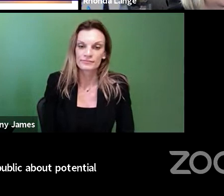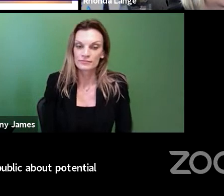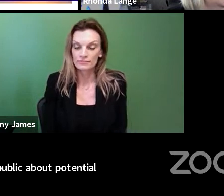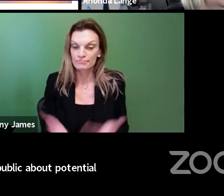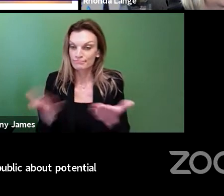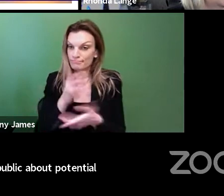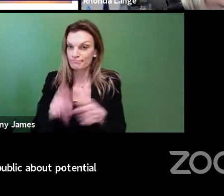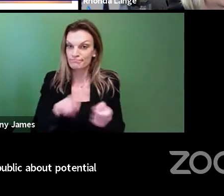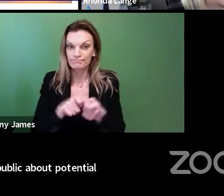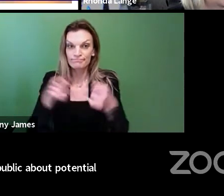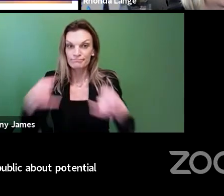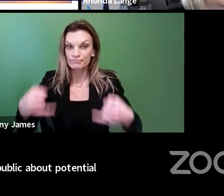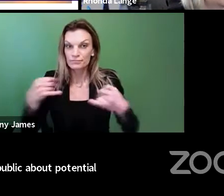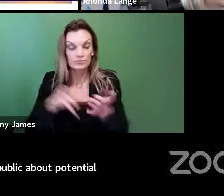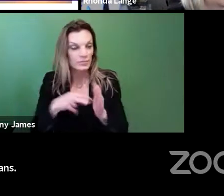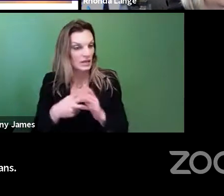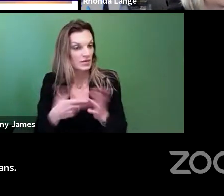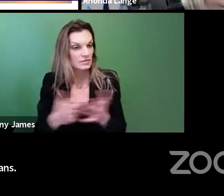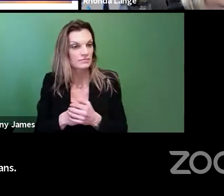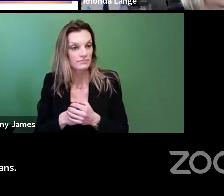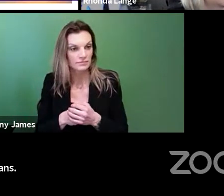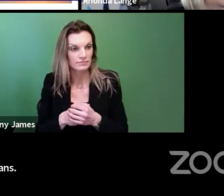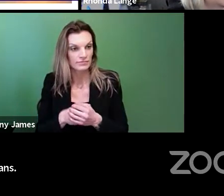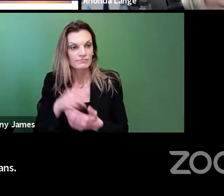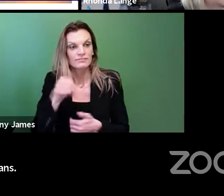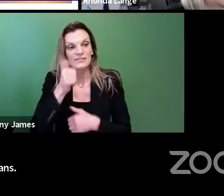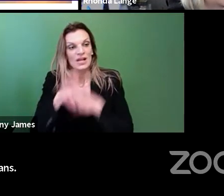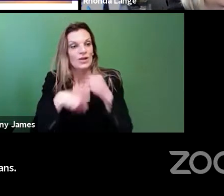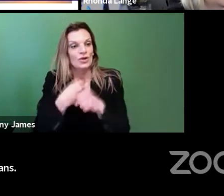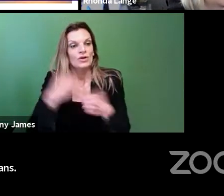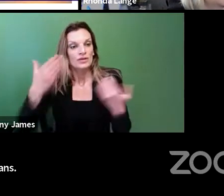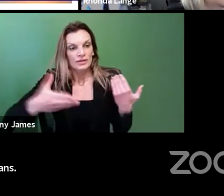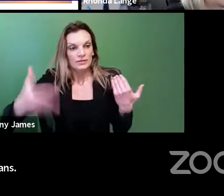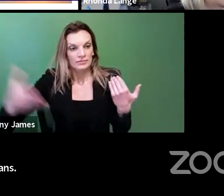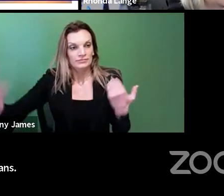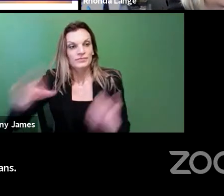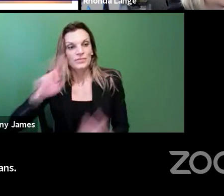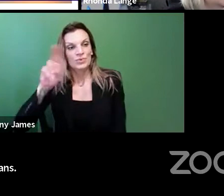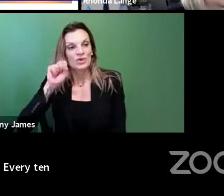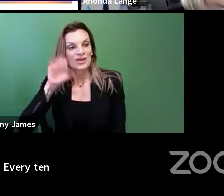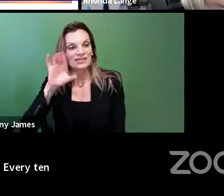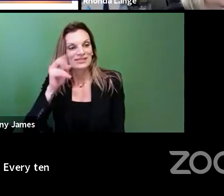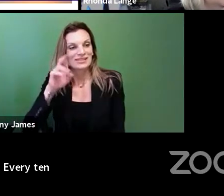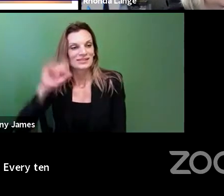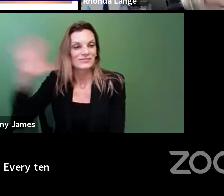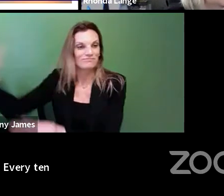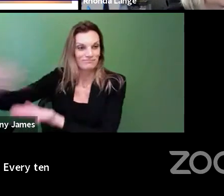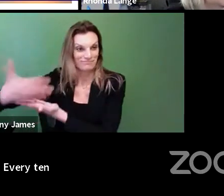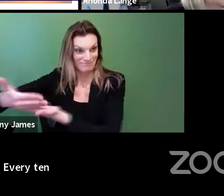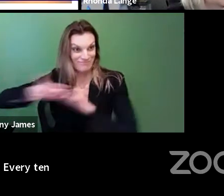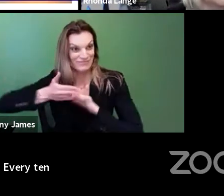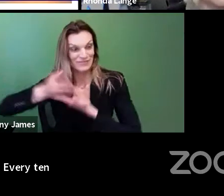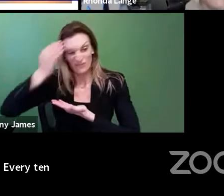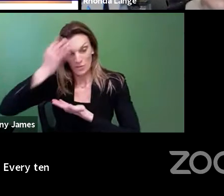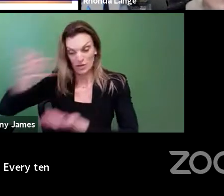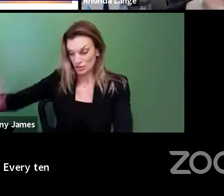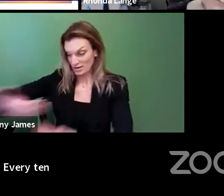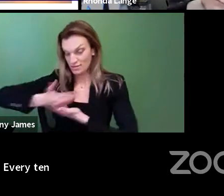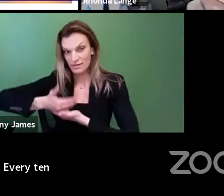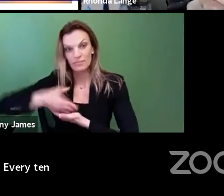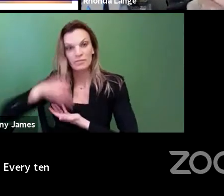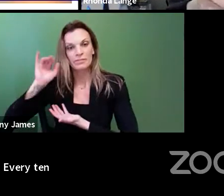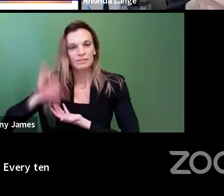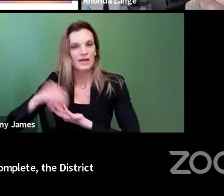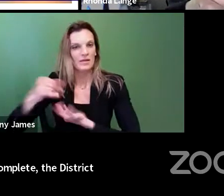What is redistricting? Every 10 years after the U.S. Census is complete, the district lines have to be